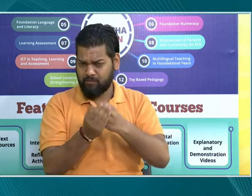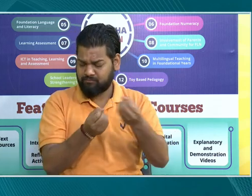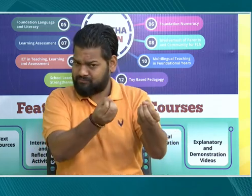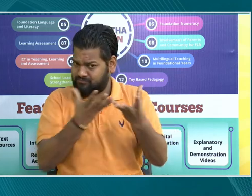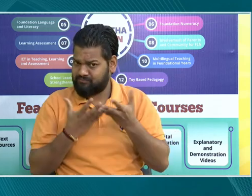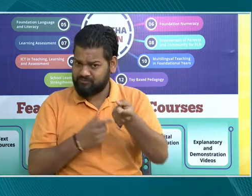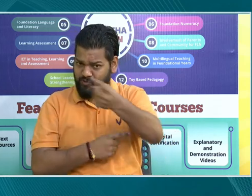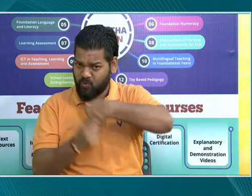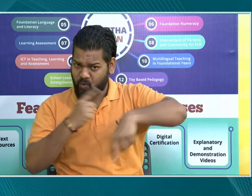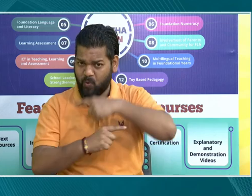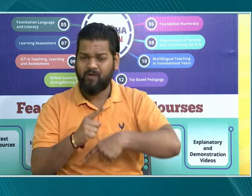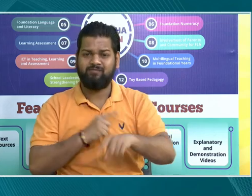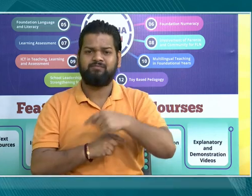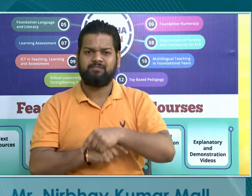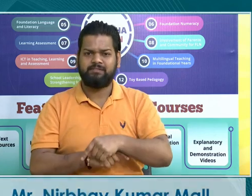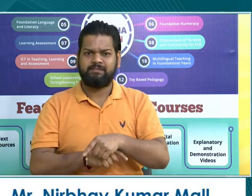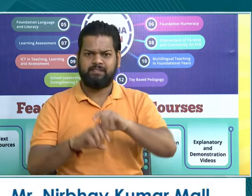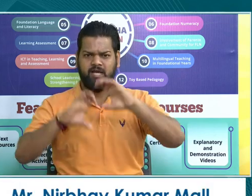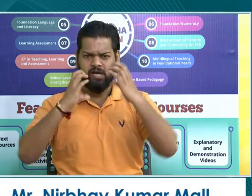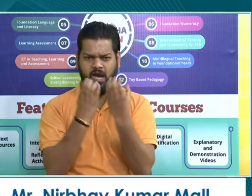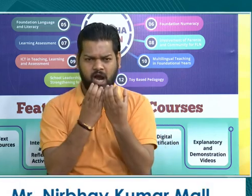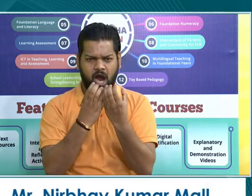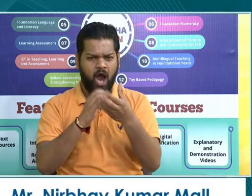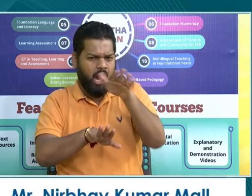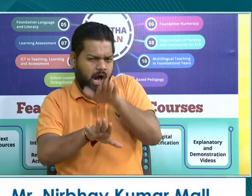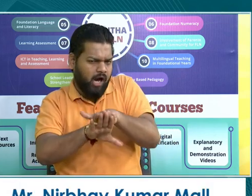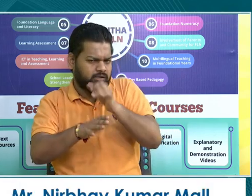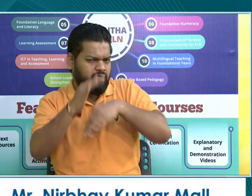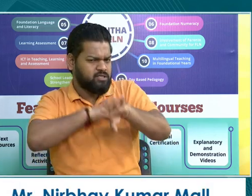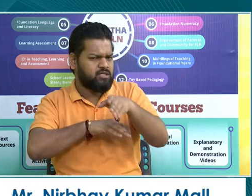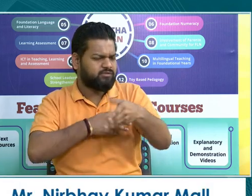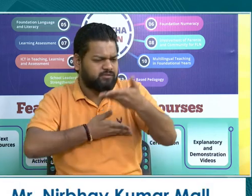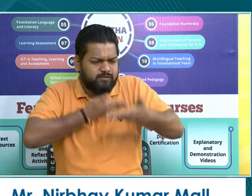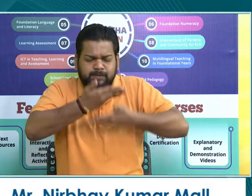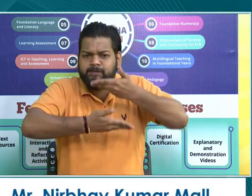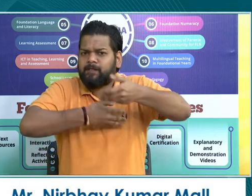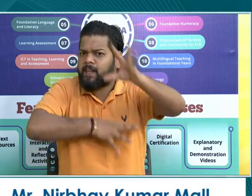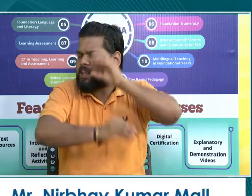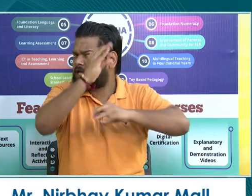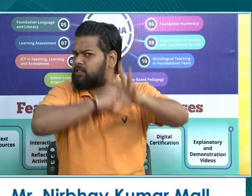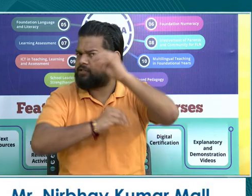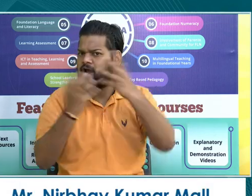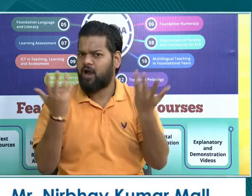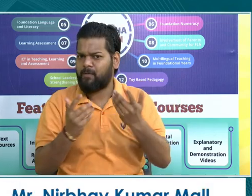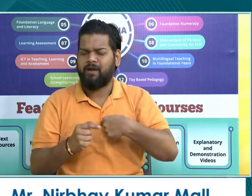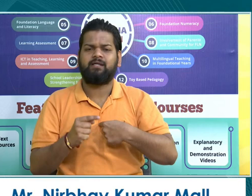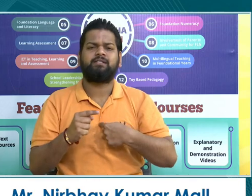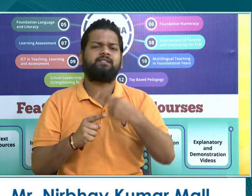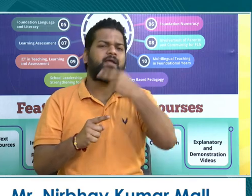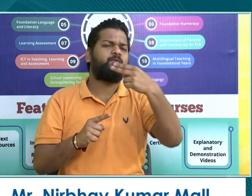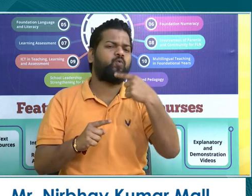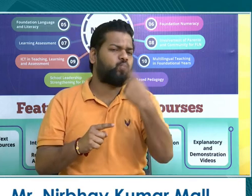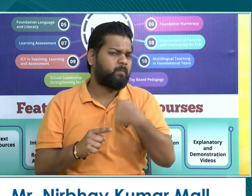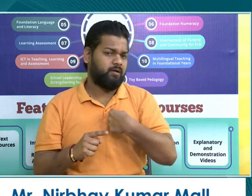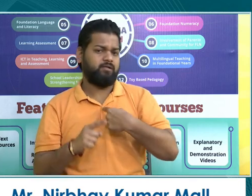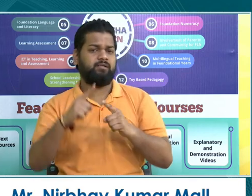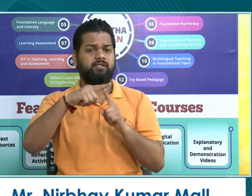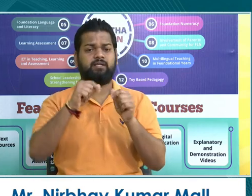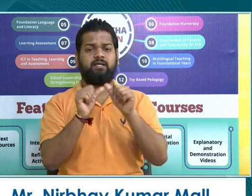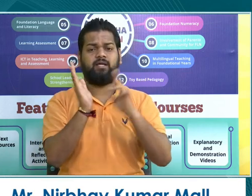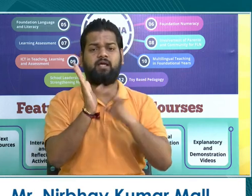for Inclusive Classroom. My name is Tanvi Khurana, and all the 7th class students, you're watching us on eVidya channel number